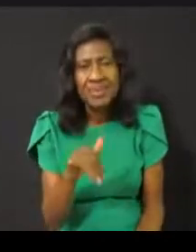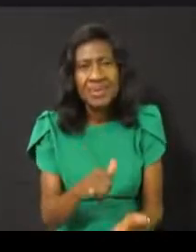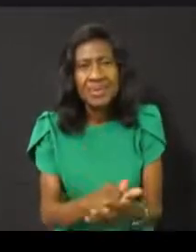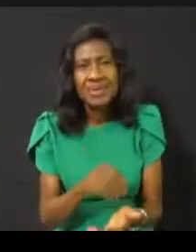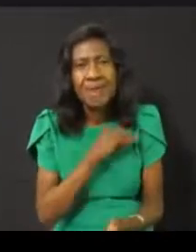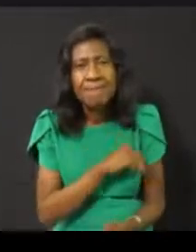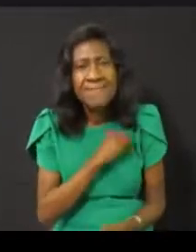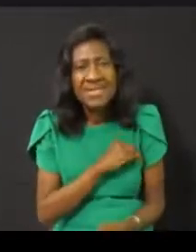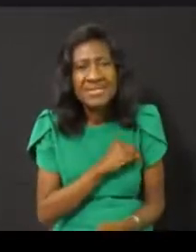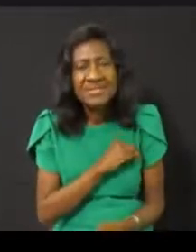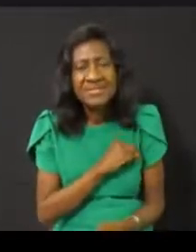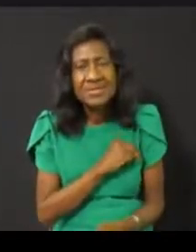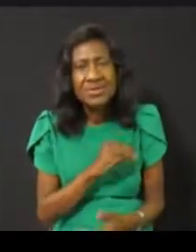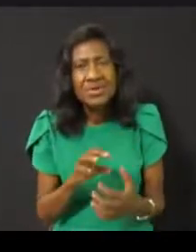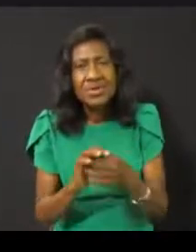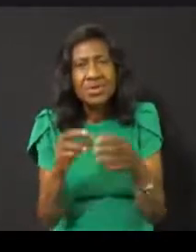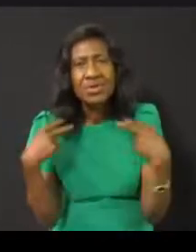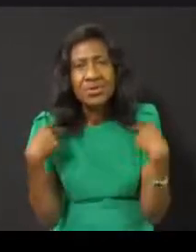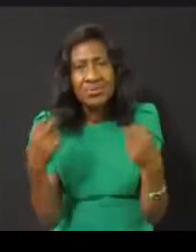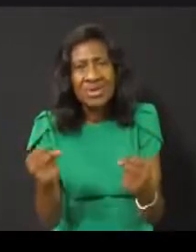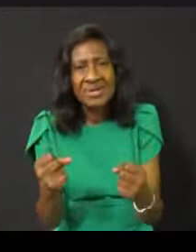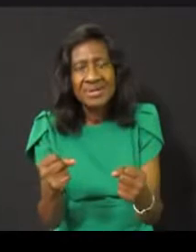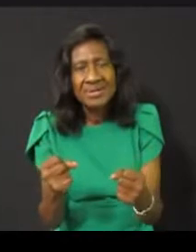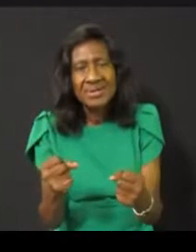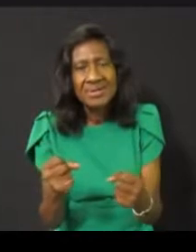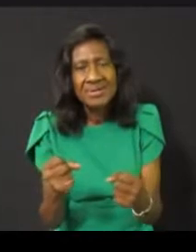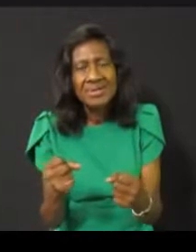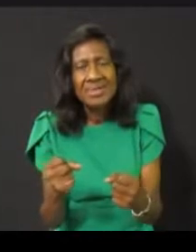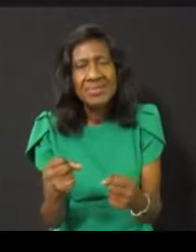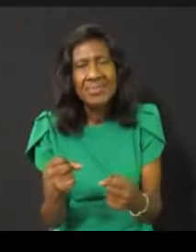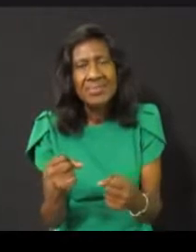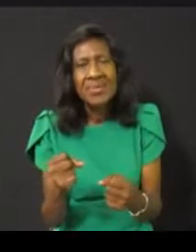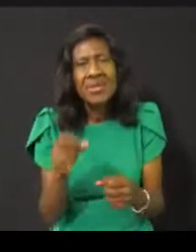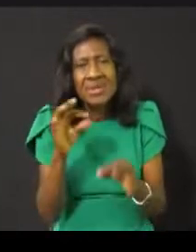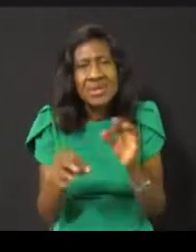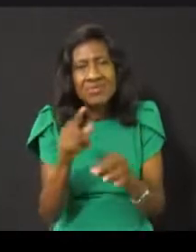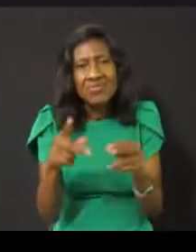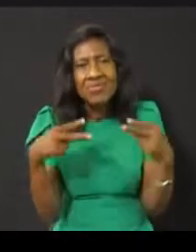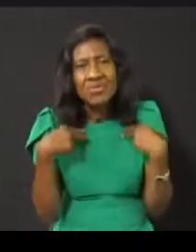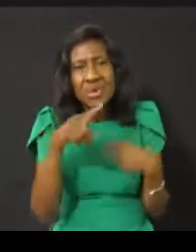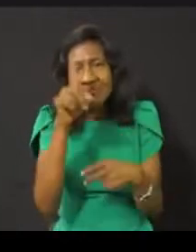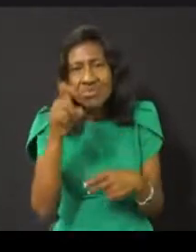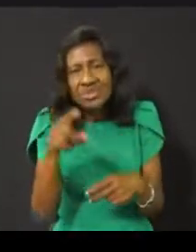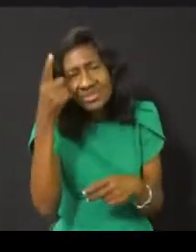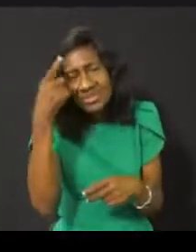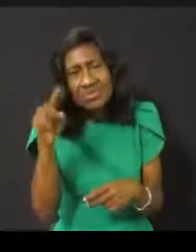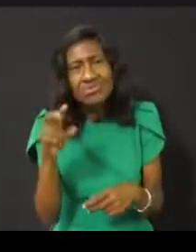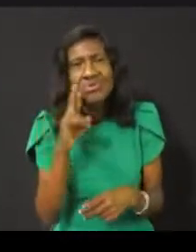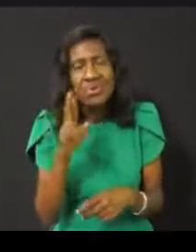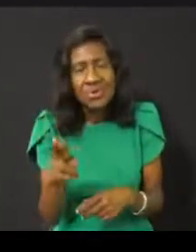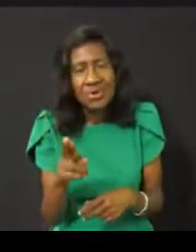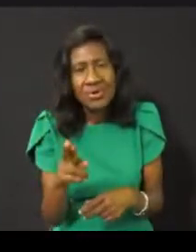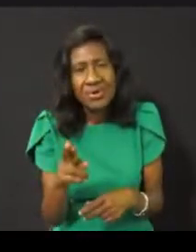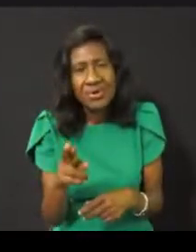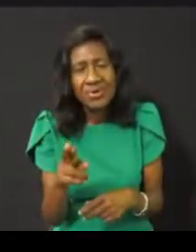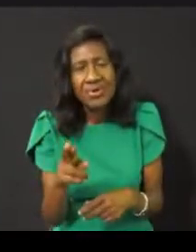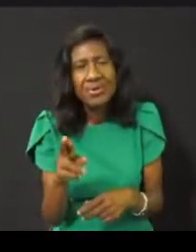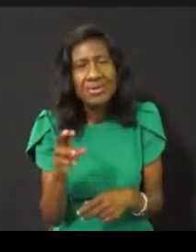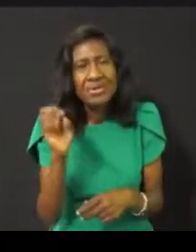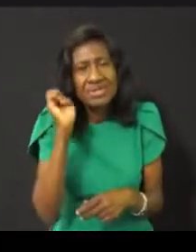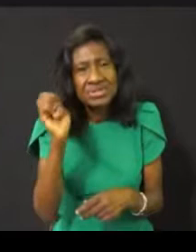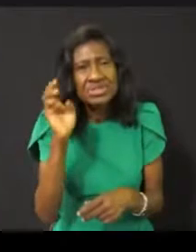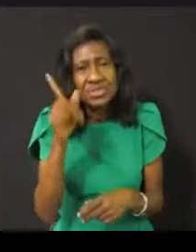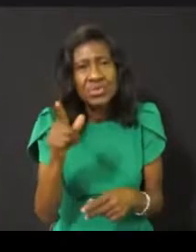Minister Turner will be returning to the podium if you have a question there. We'll probably keep Honourable Kenneth Bryan sitting at the